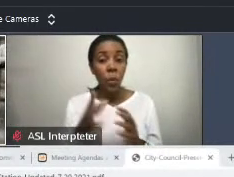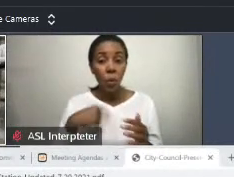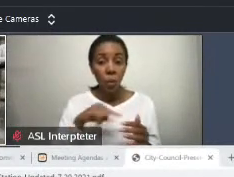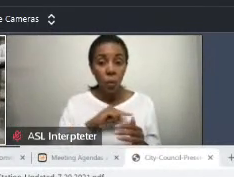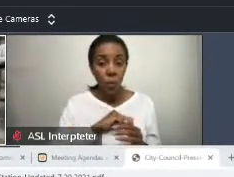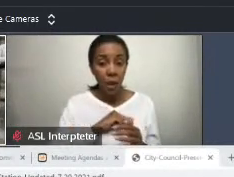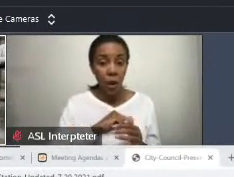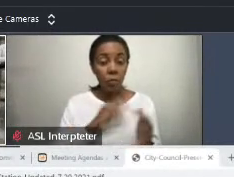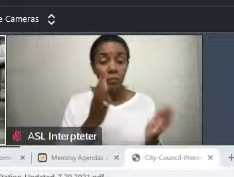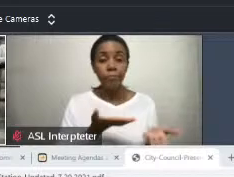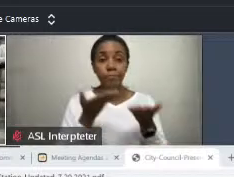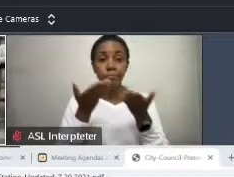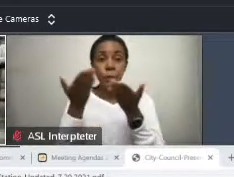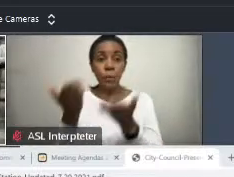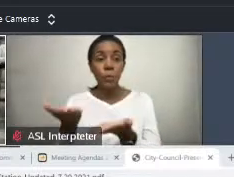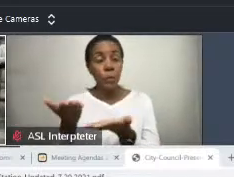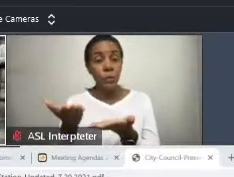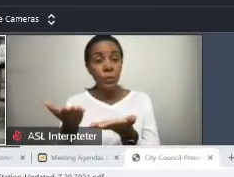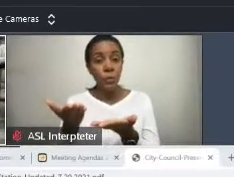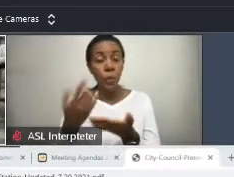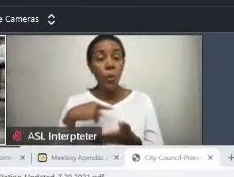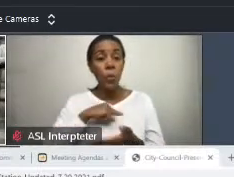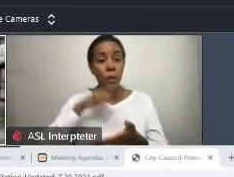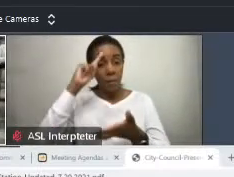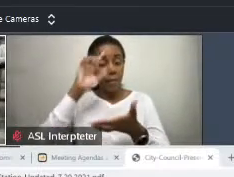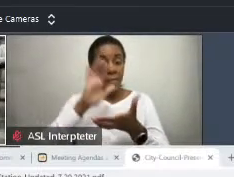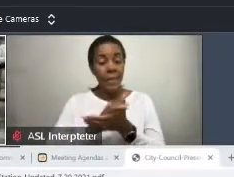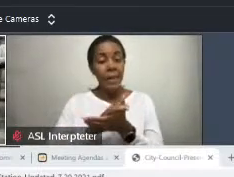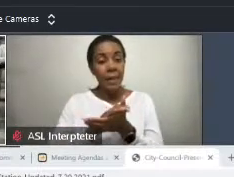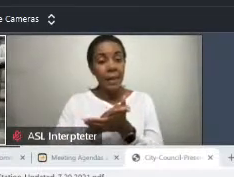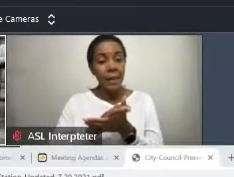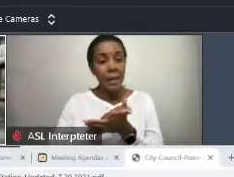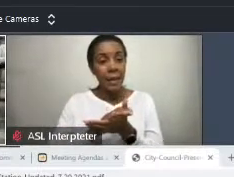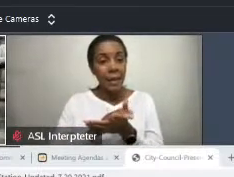submitted a proposal that we believe is